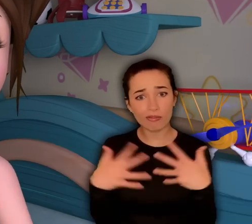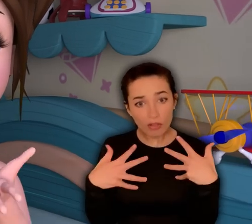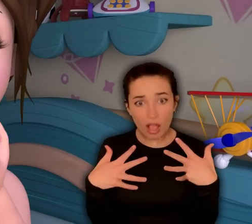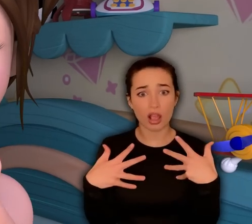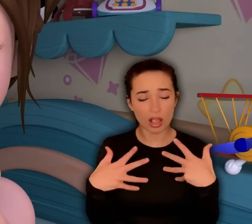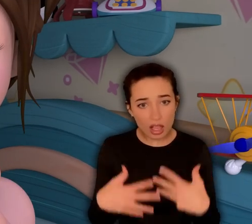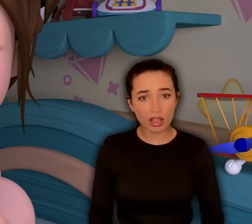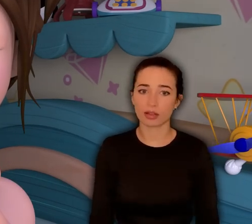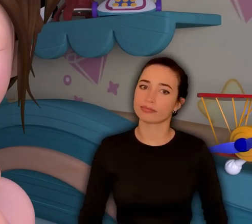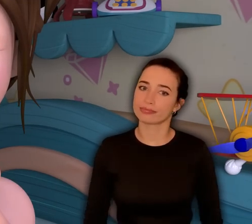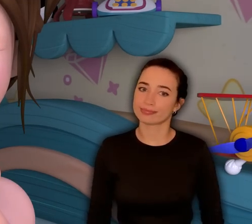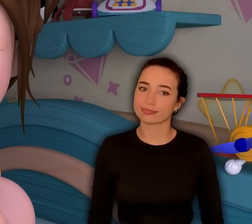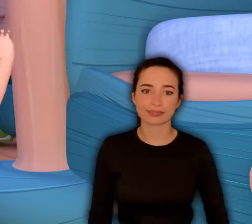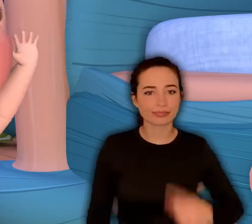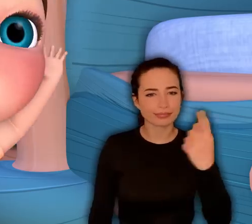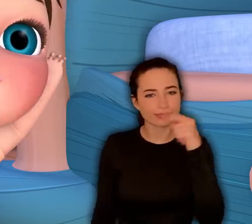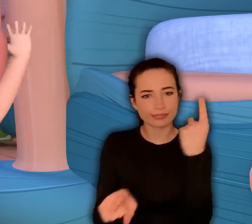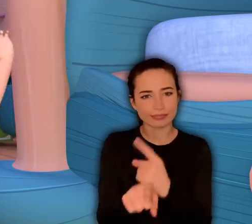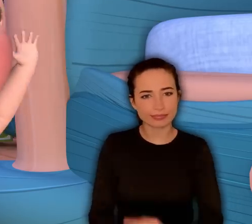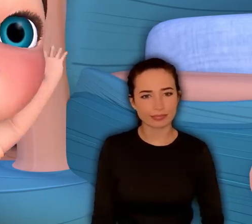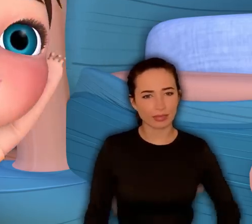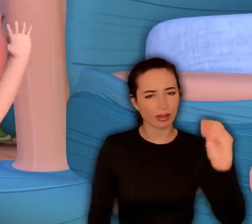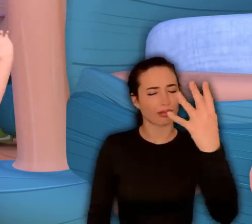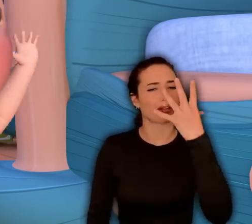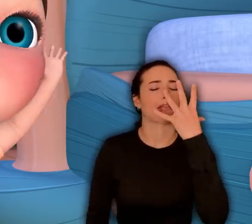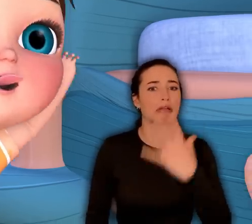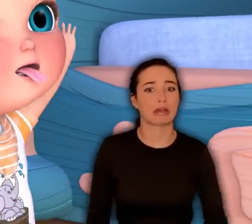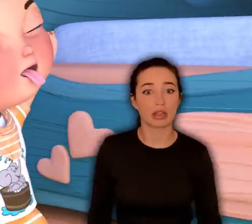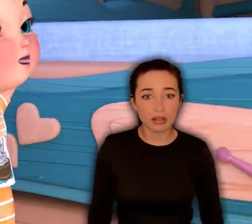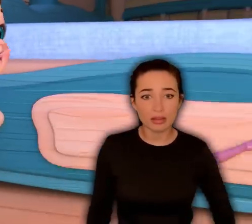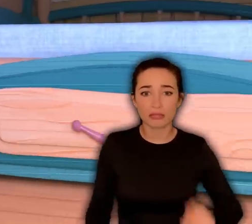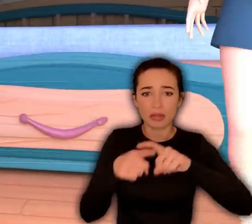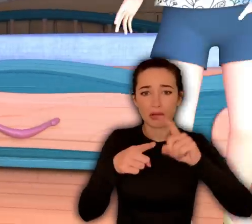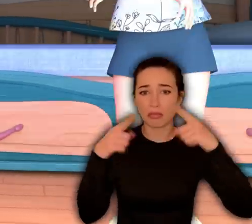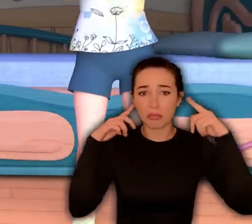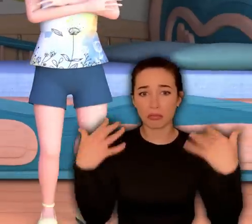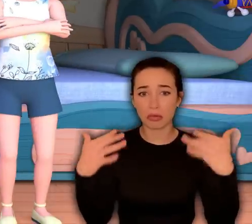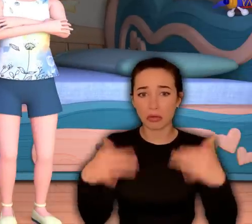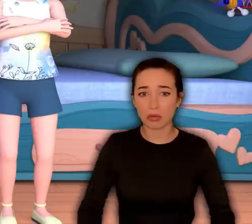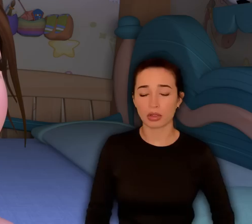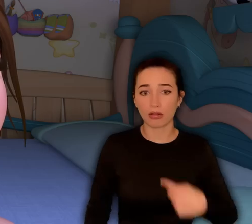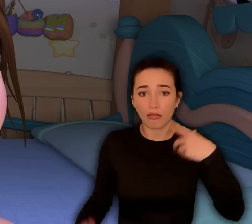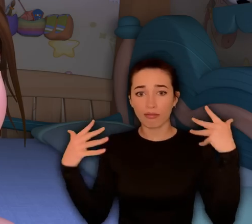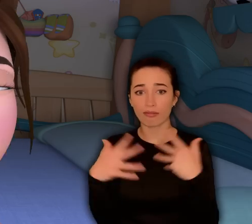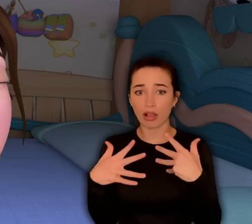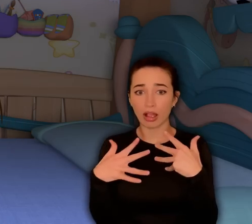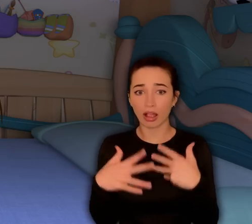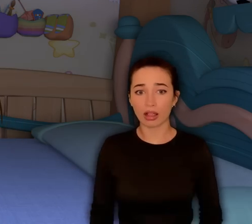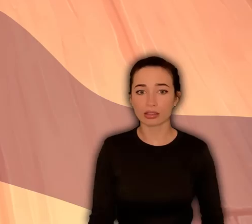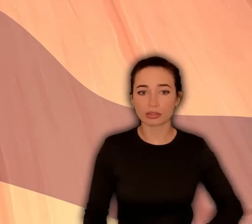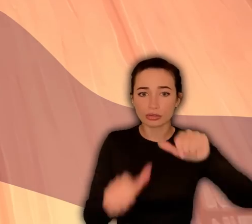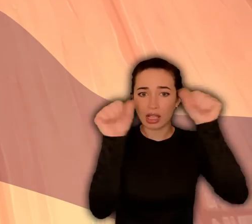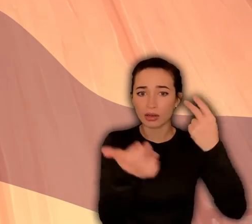and he gave me a fright something's not right shining real bright my closet is blooming I'm having